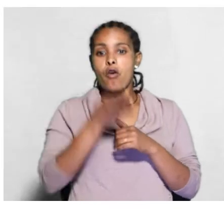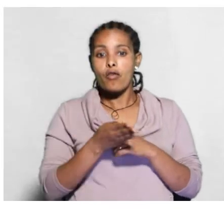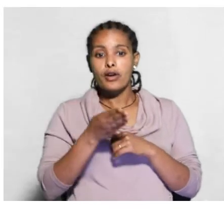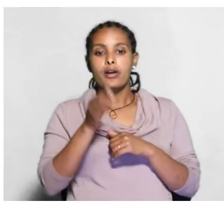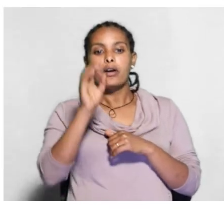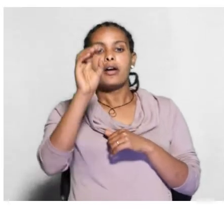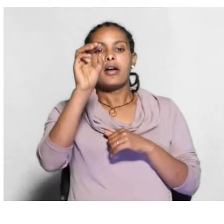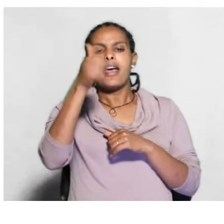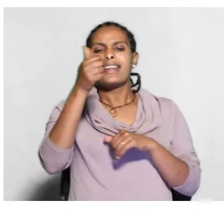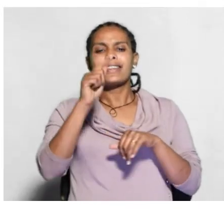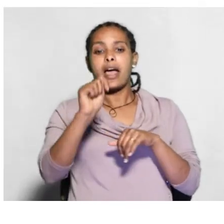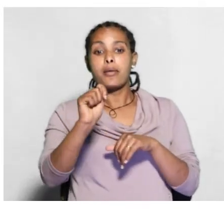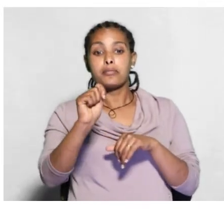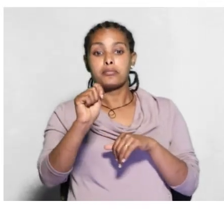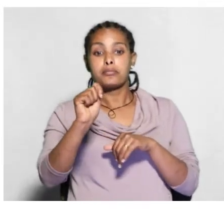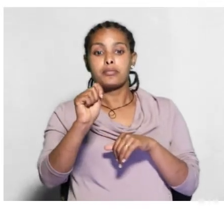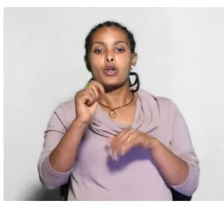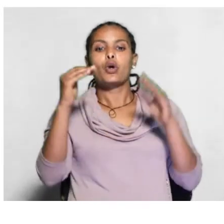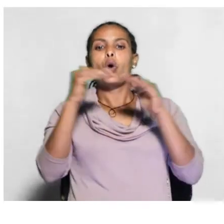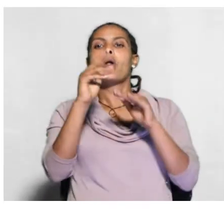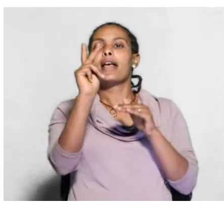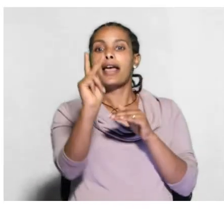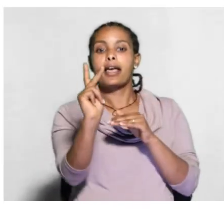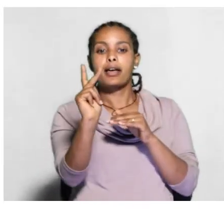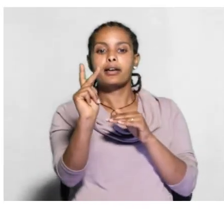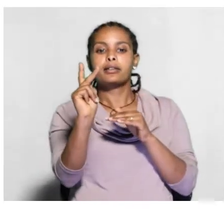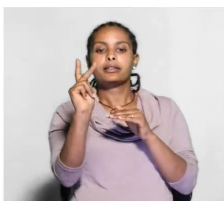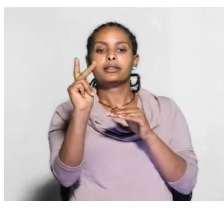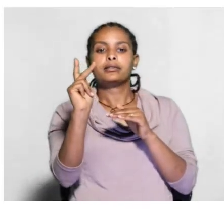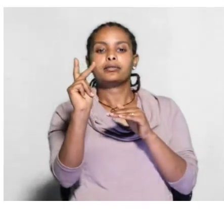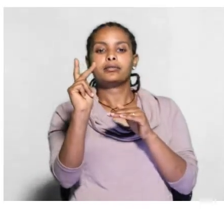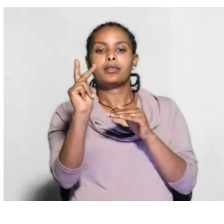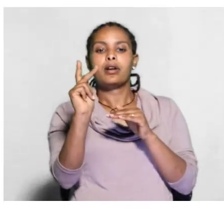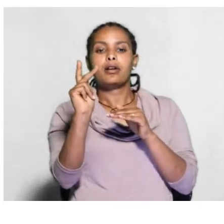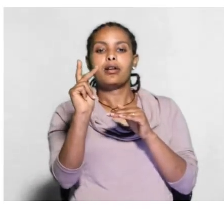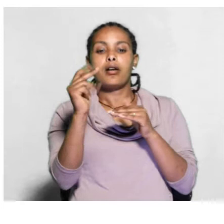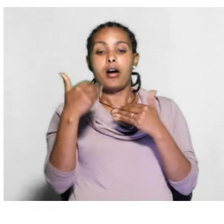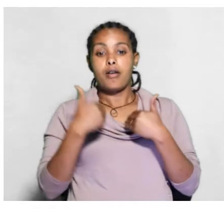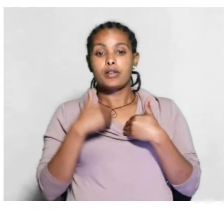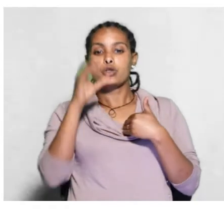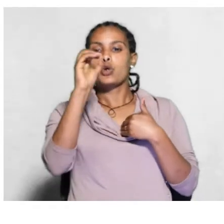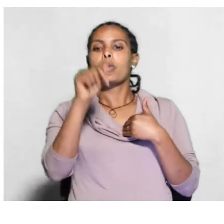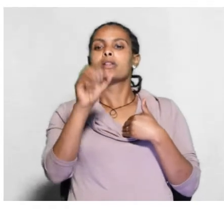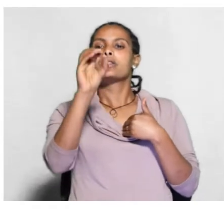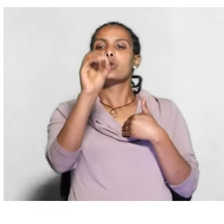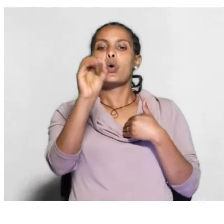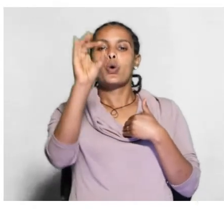concentration of M at any time t equal Chem, rate constant having value